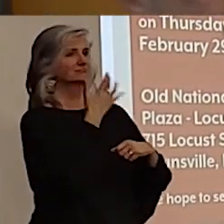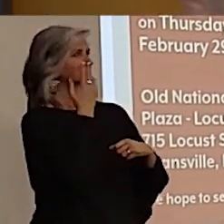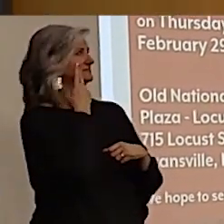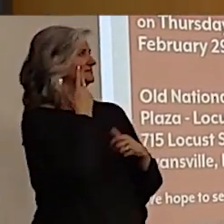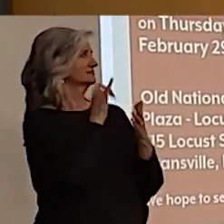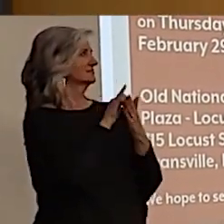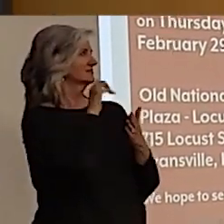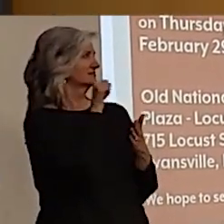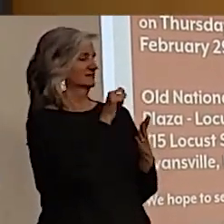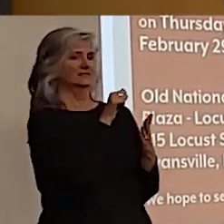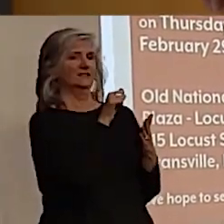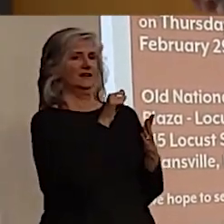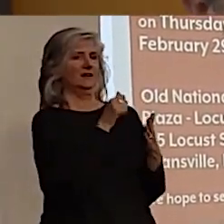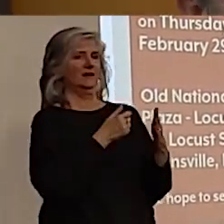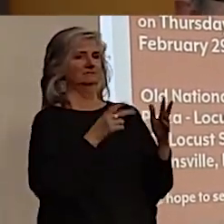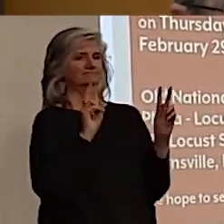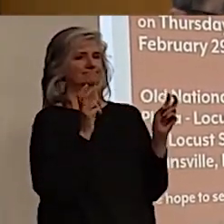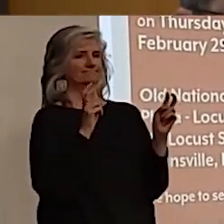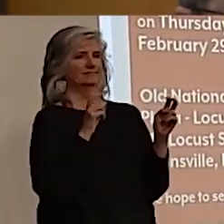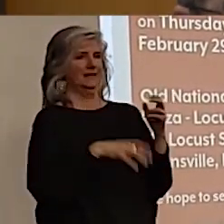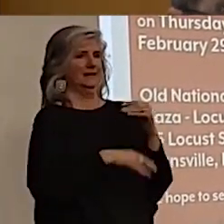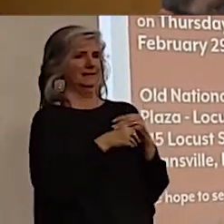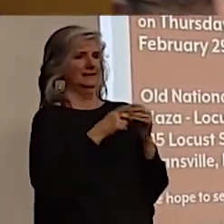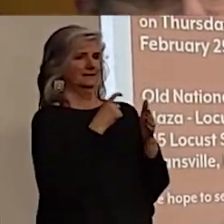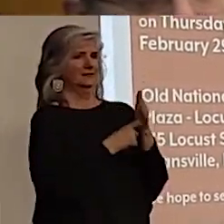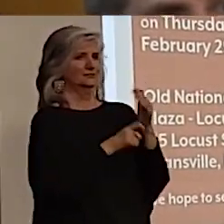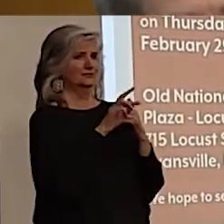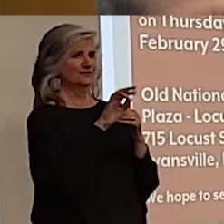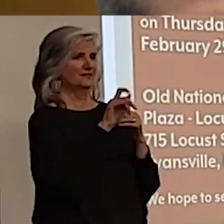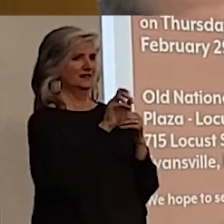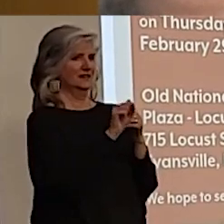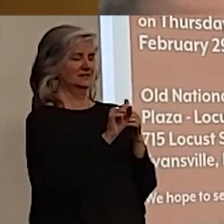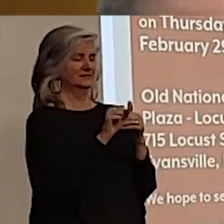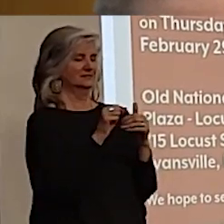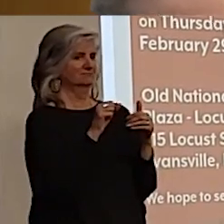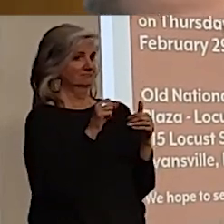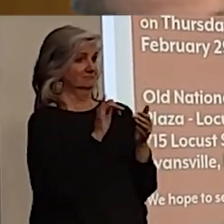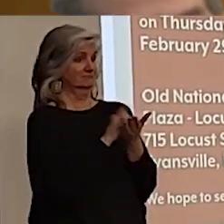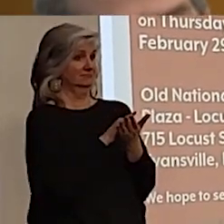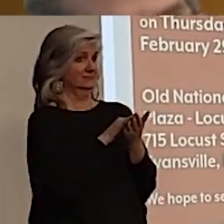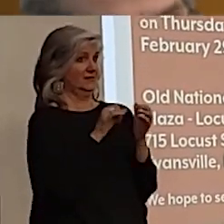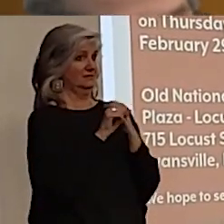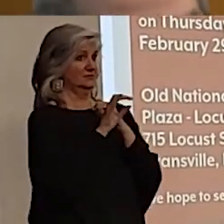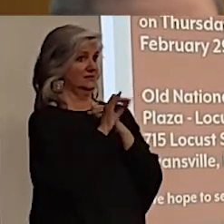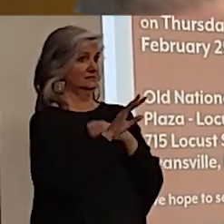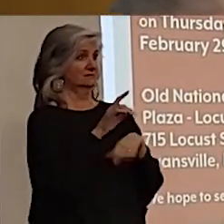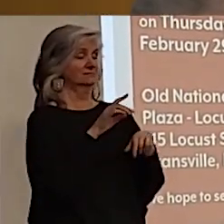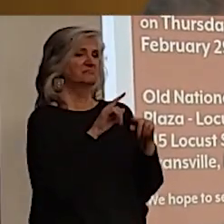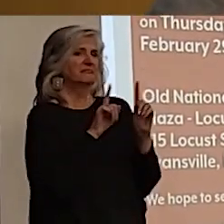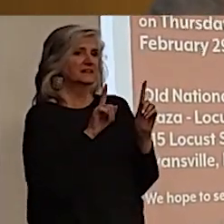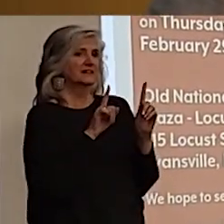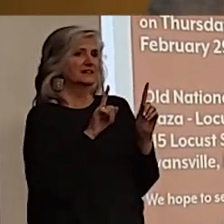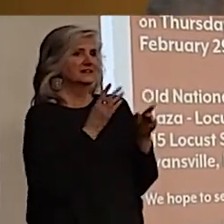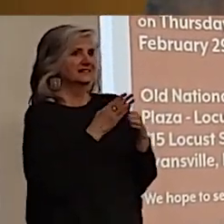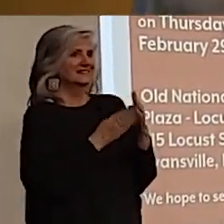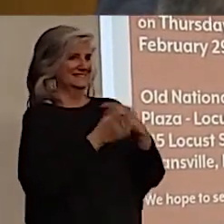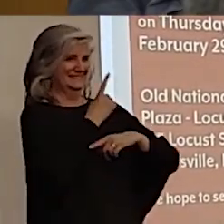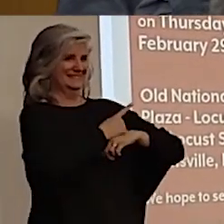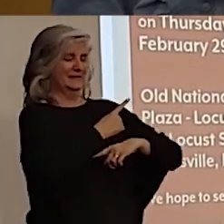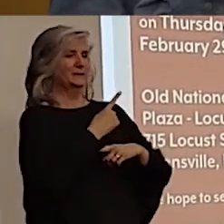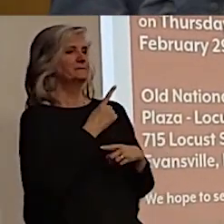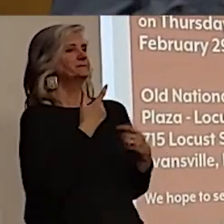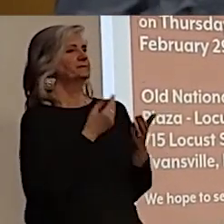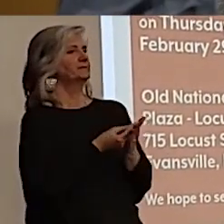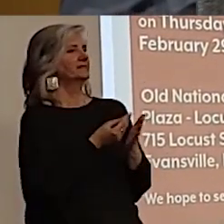not baking in the cost of rates, the cost of those types of advertising. However, of course, at the end of the day, the money